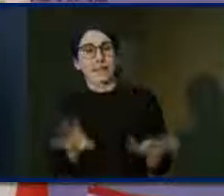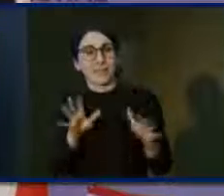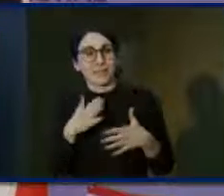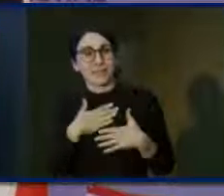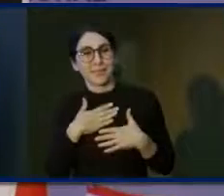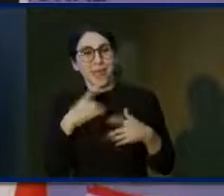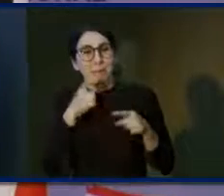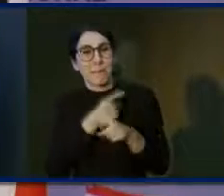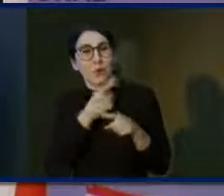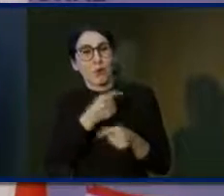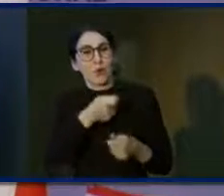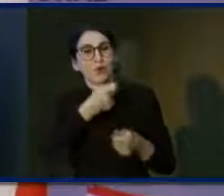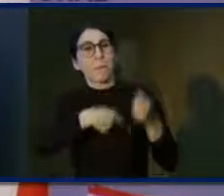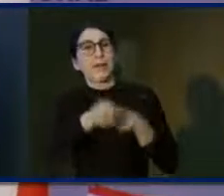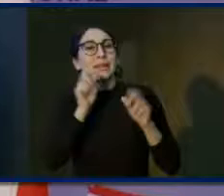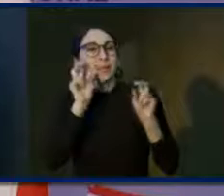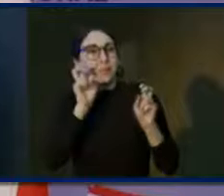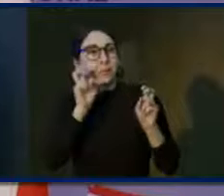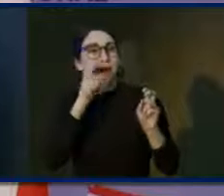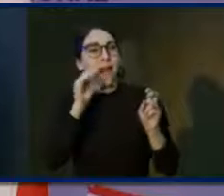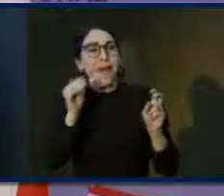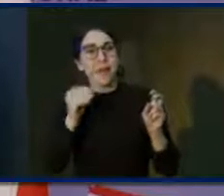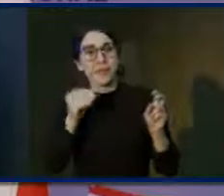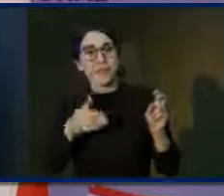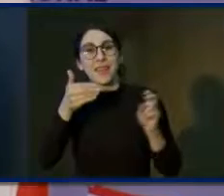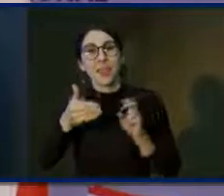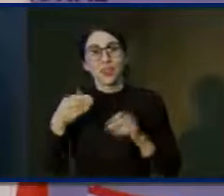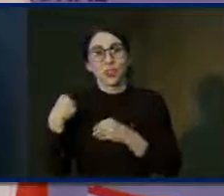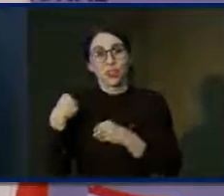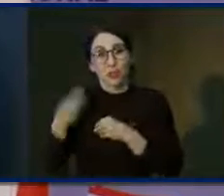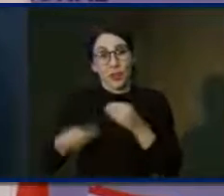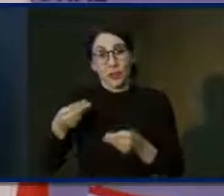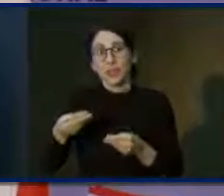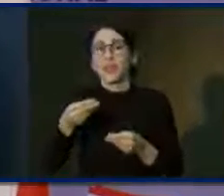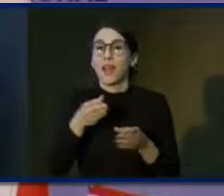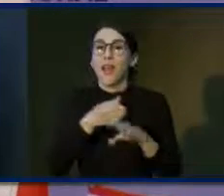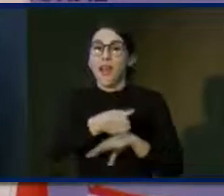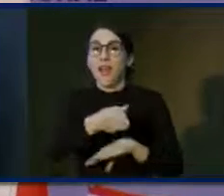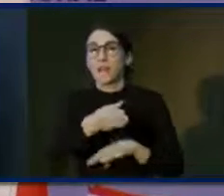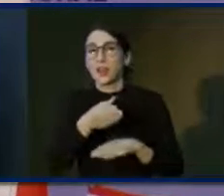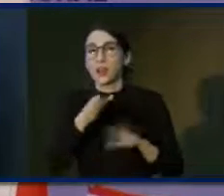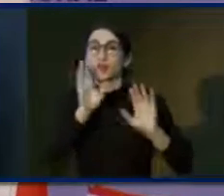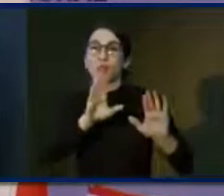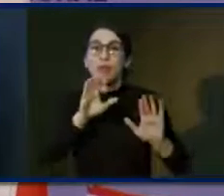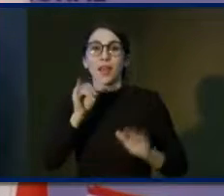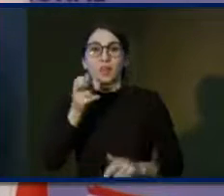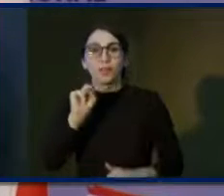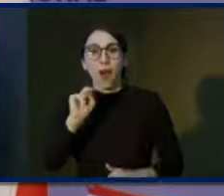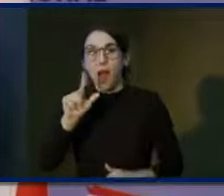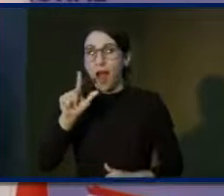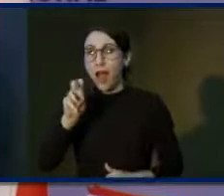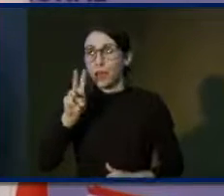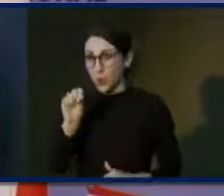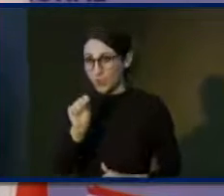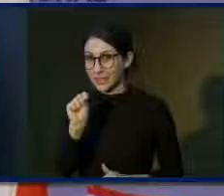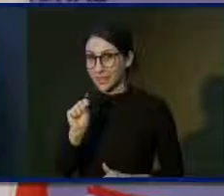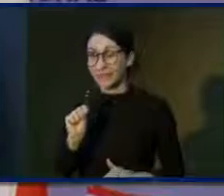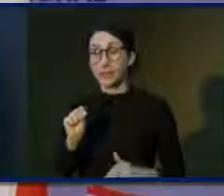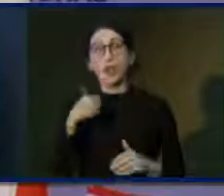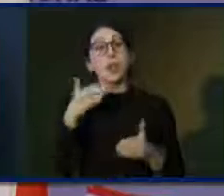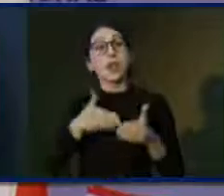replacement in the next generation following the great John Lewis. This next panel, she set the stage so very well,